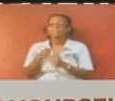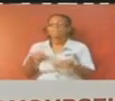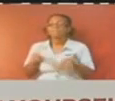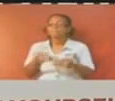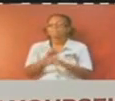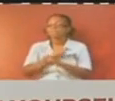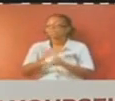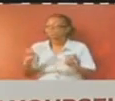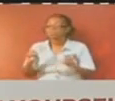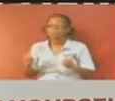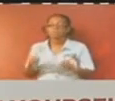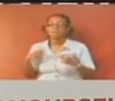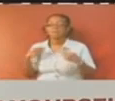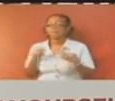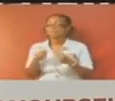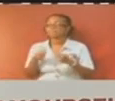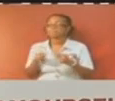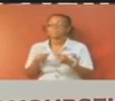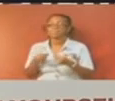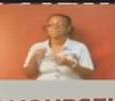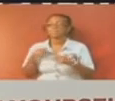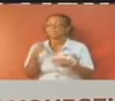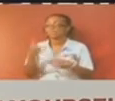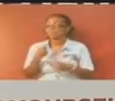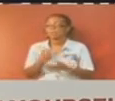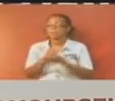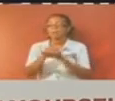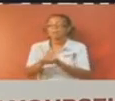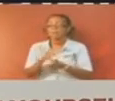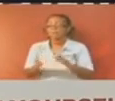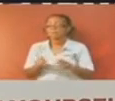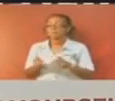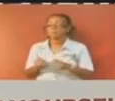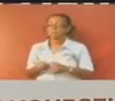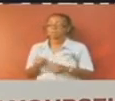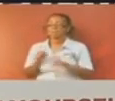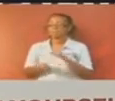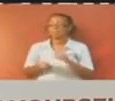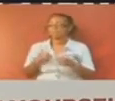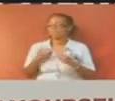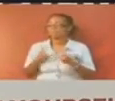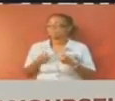mentioned, not by name, in the Express editorial at the end. And let me just quote it.